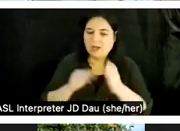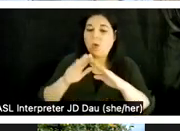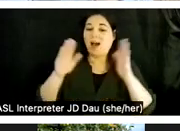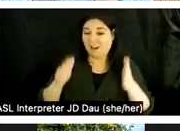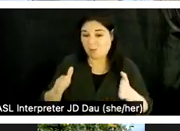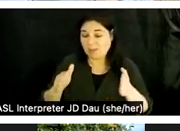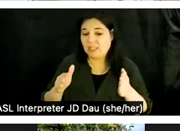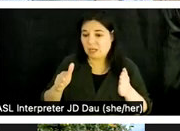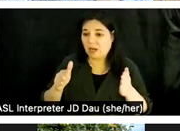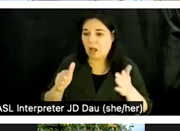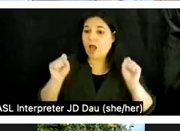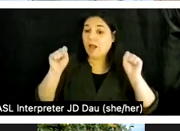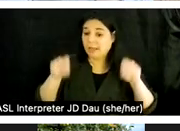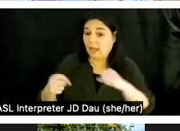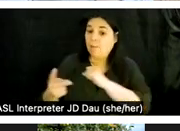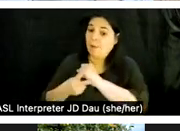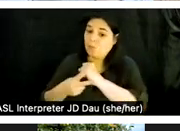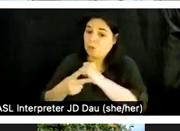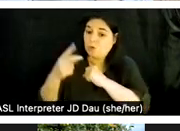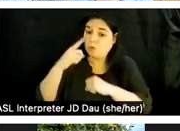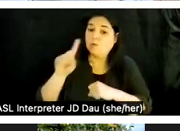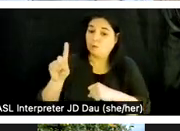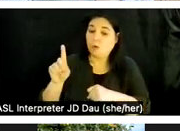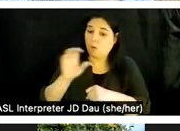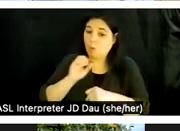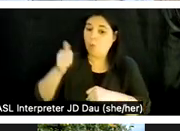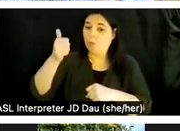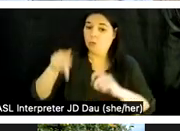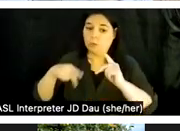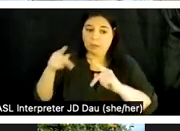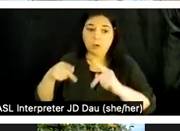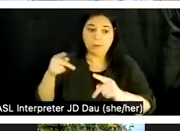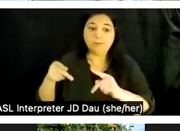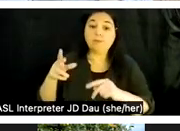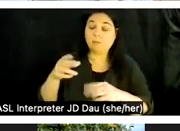be reserved for older people, and also religious,